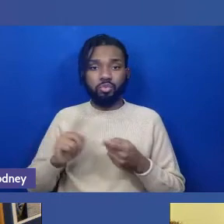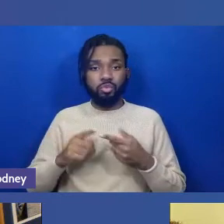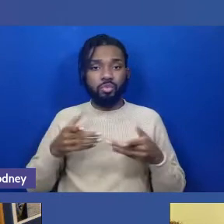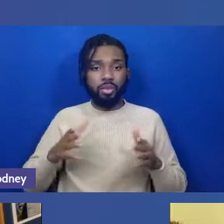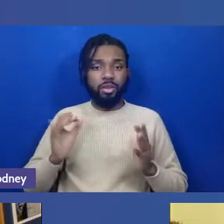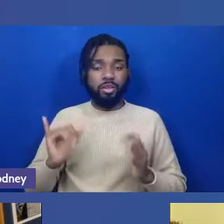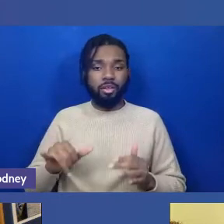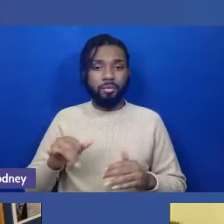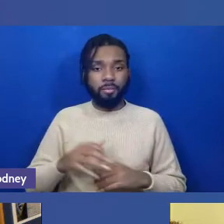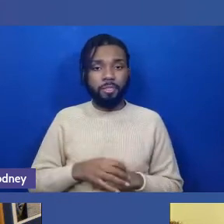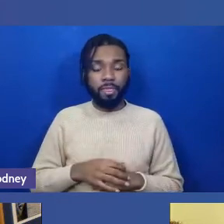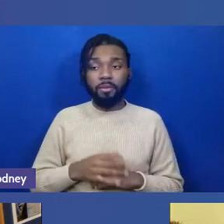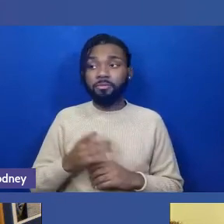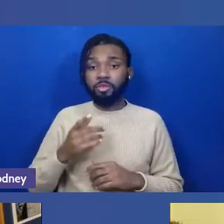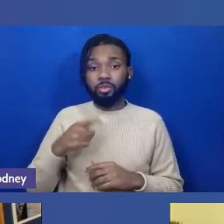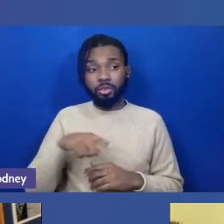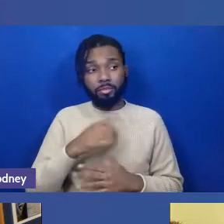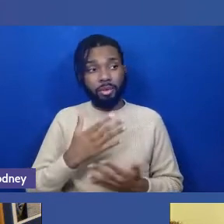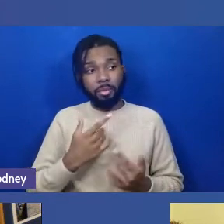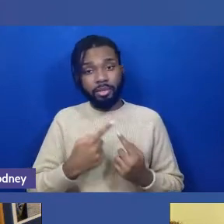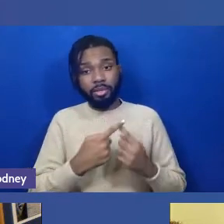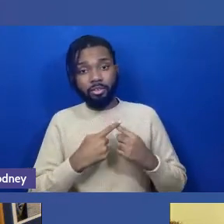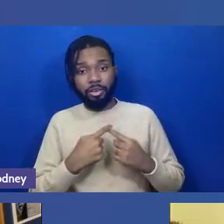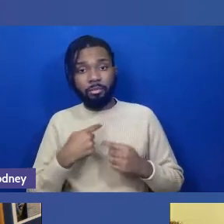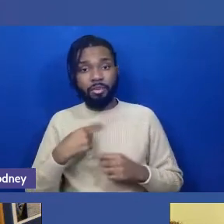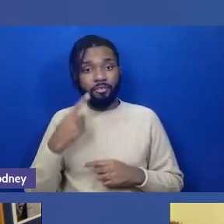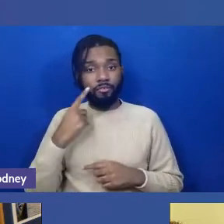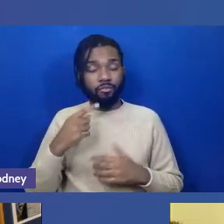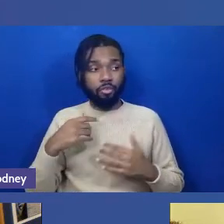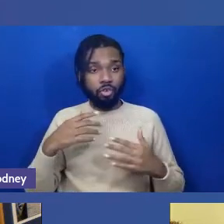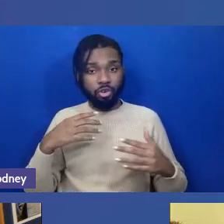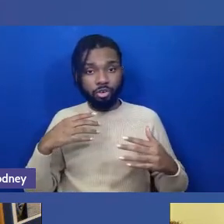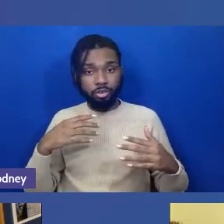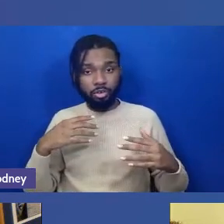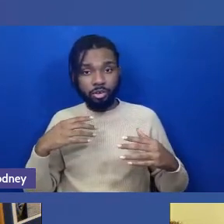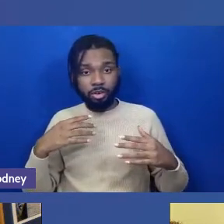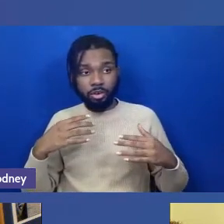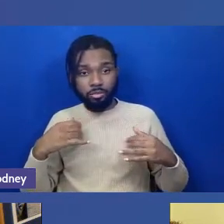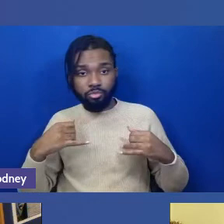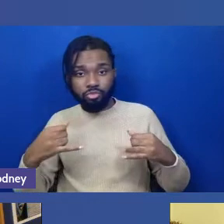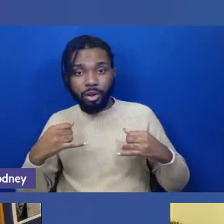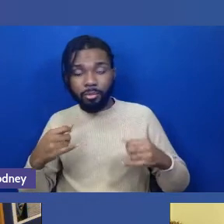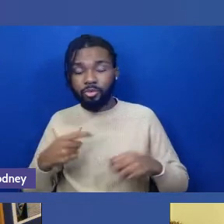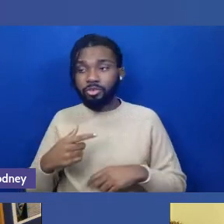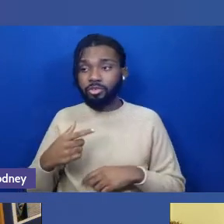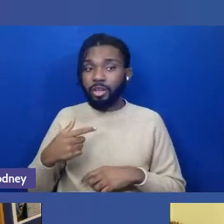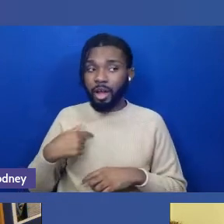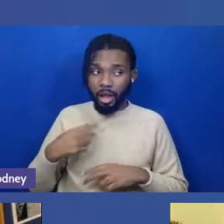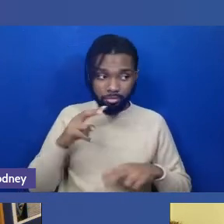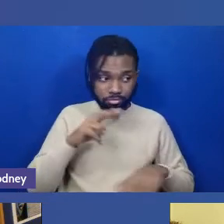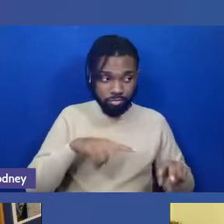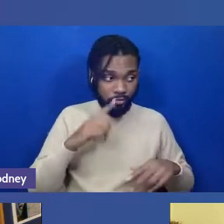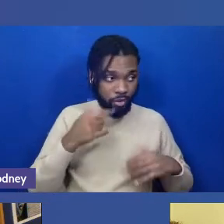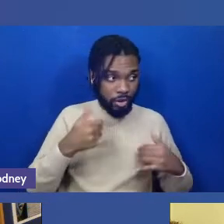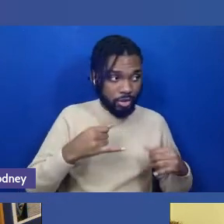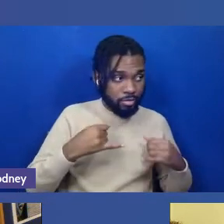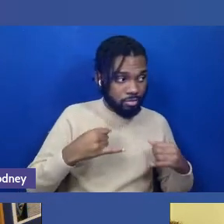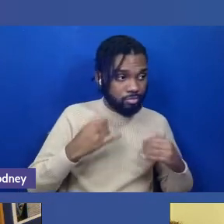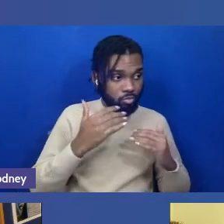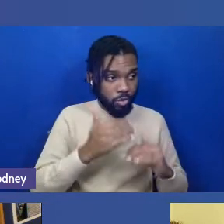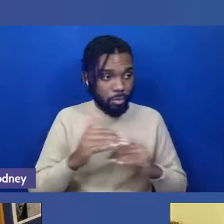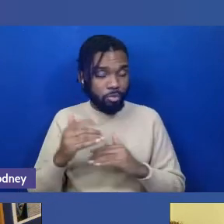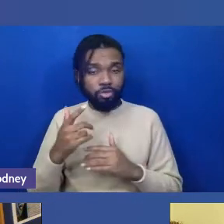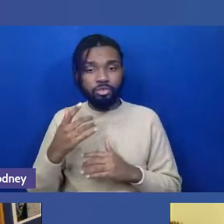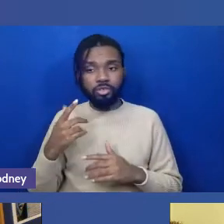And they're looking at me for parameters. I'm looking at them for parameters. The partner is looking at all of us for parameters, and you